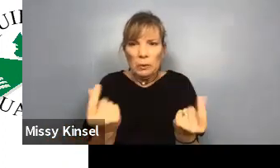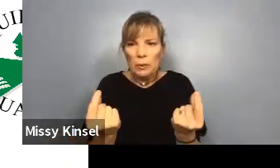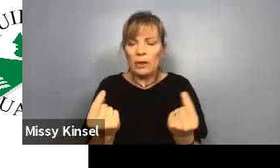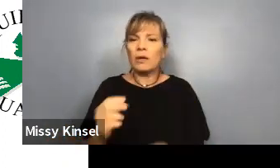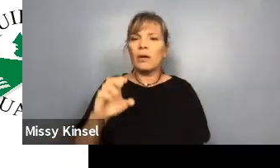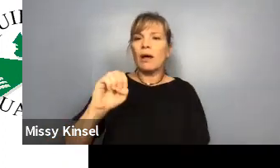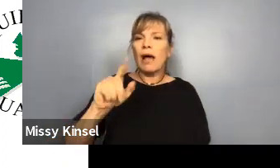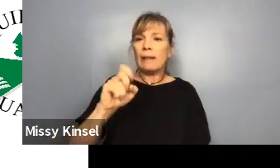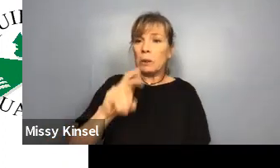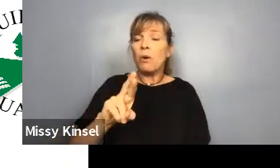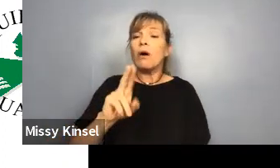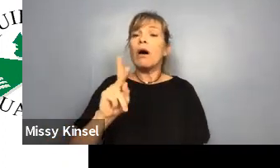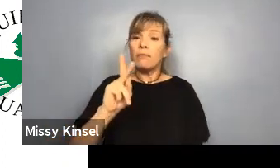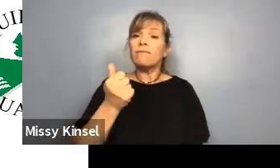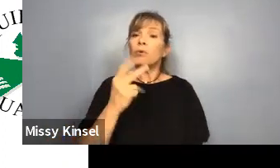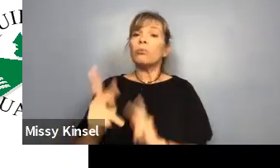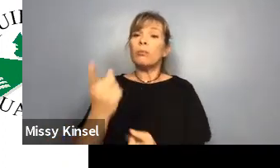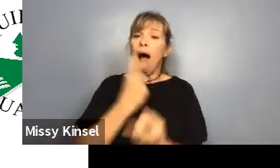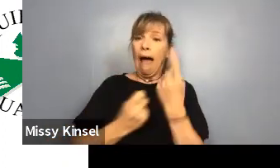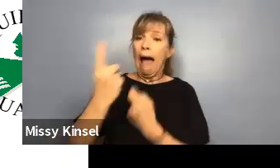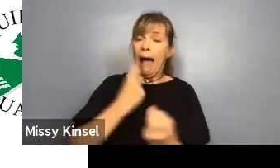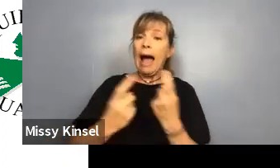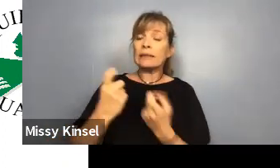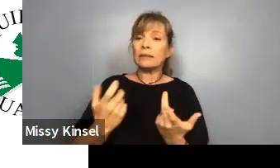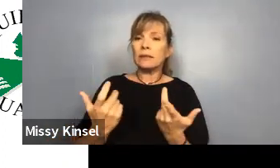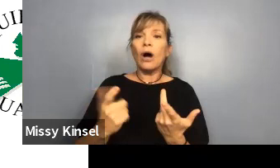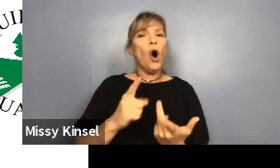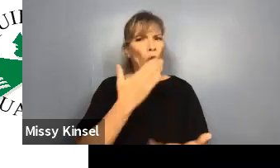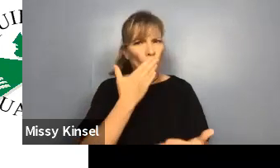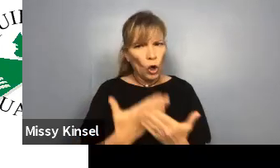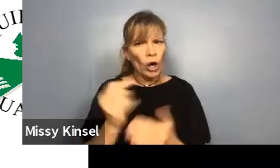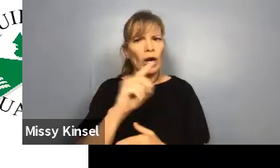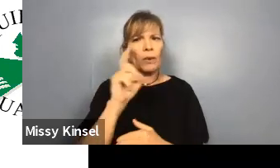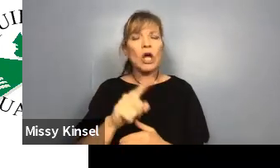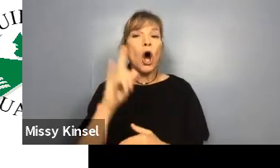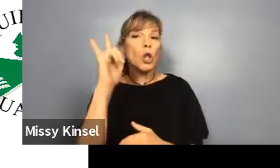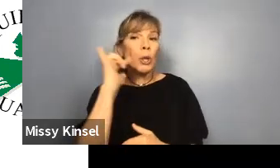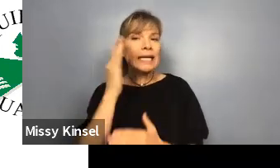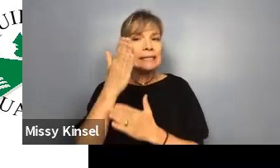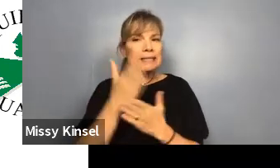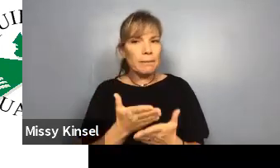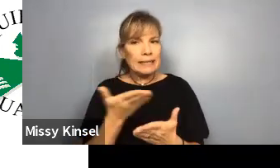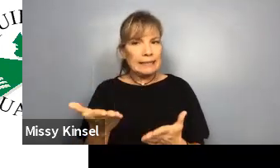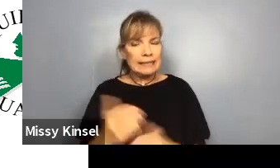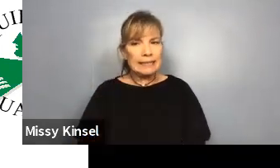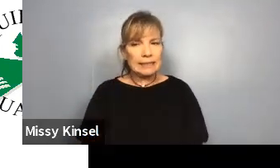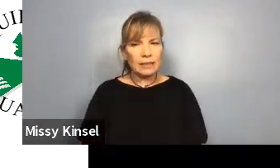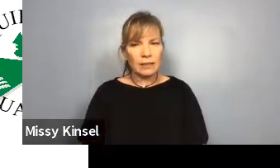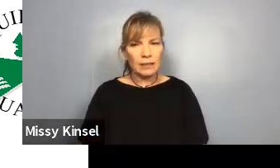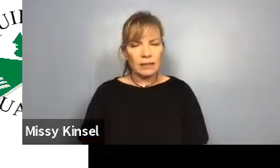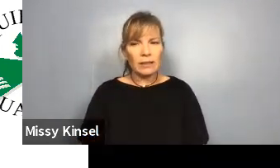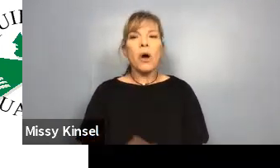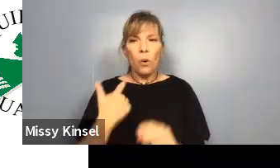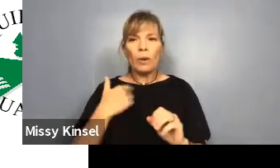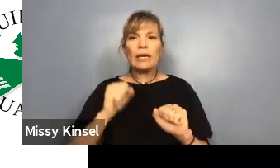We okay, are getting a couple questions, really good questions. It looks like some of this stuff we'll